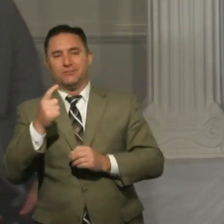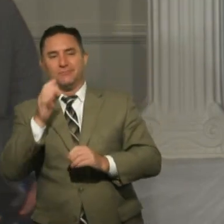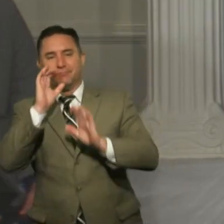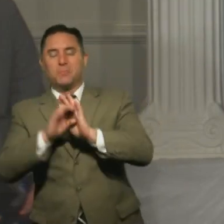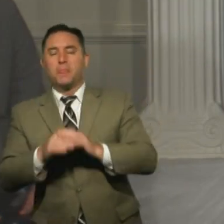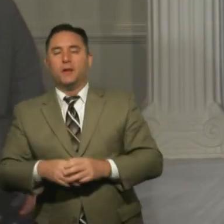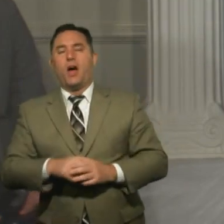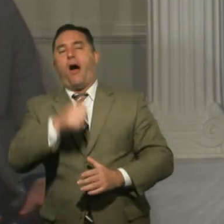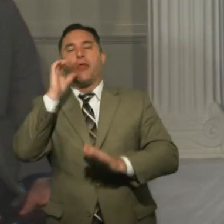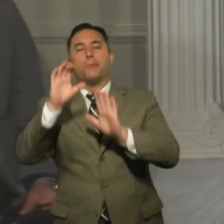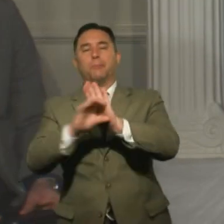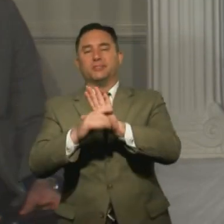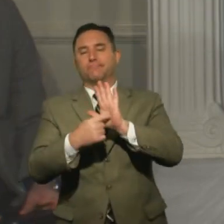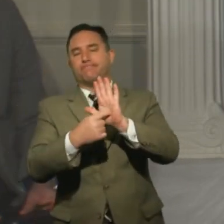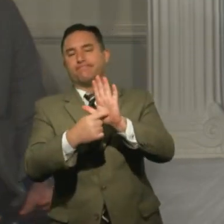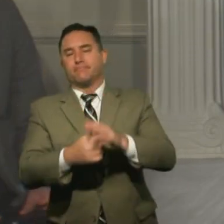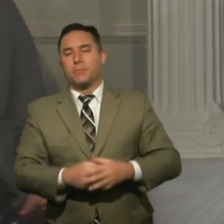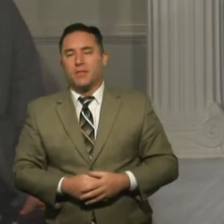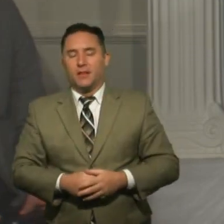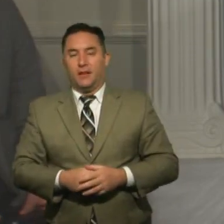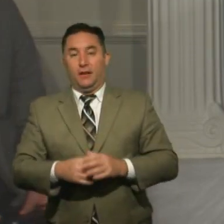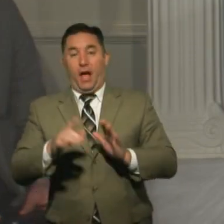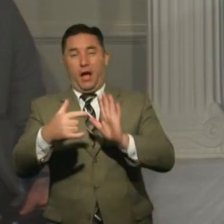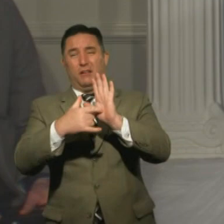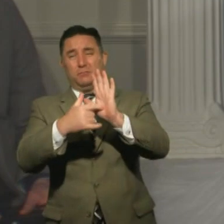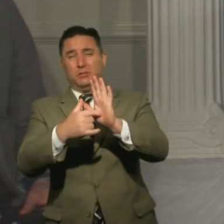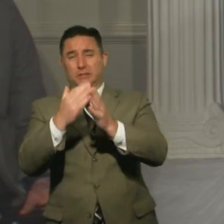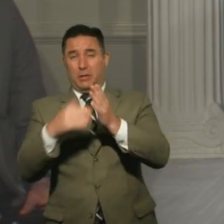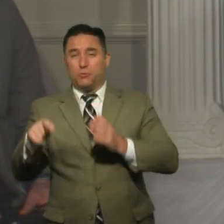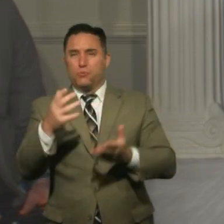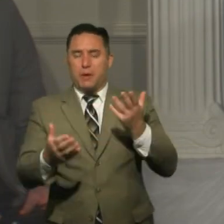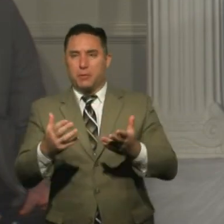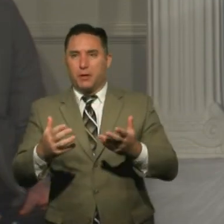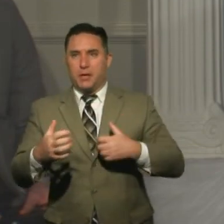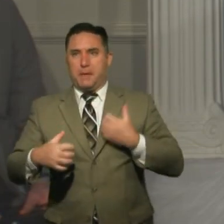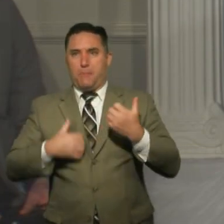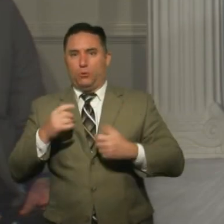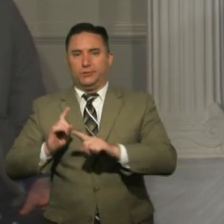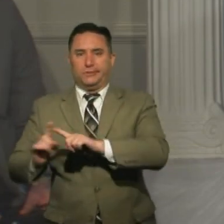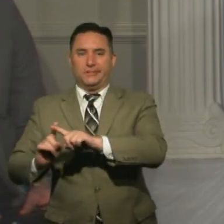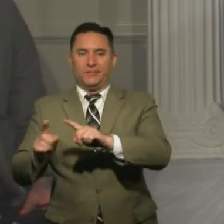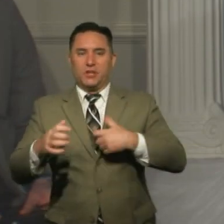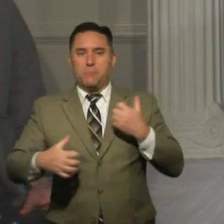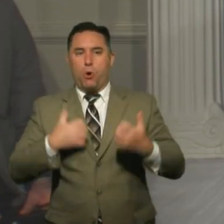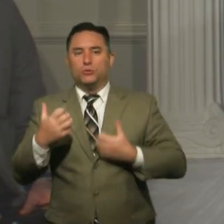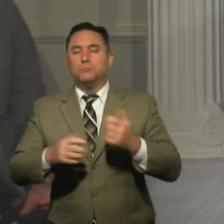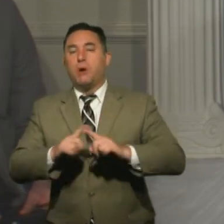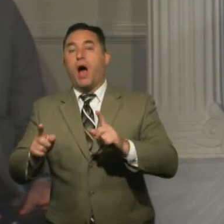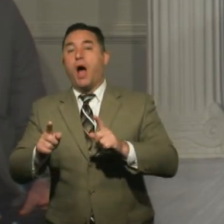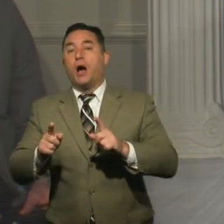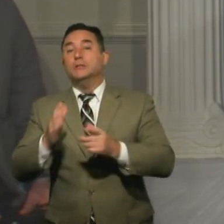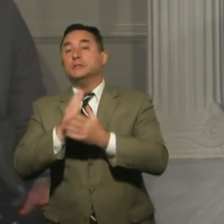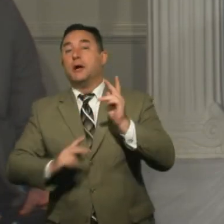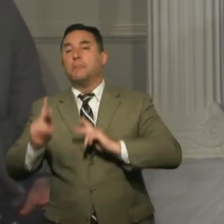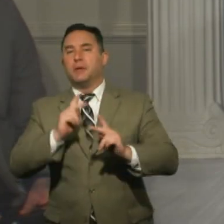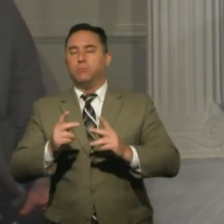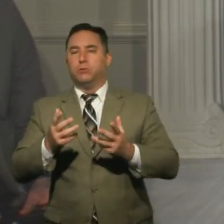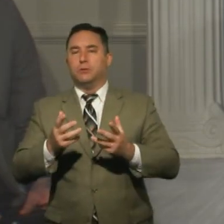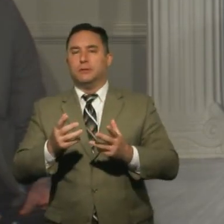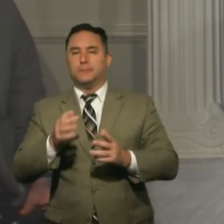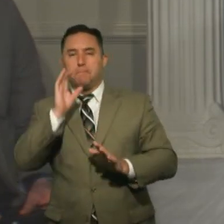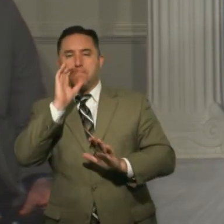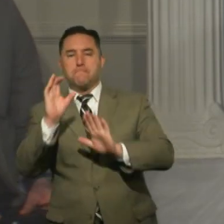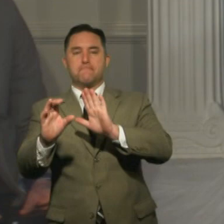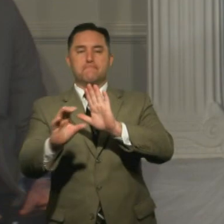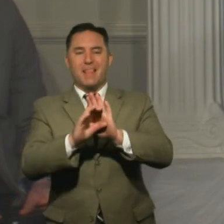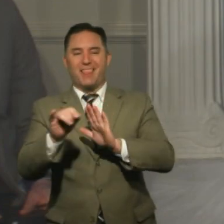symbol. And I show you this one, some of you may have emotion one way or the other, but some people really take